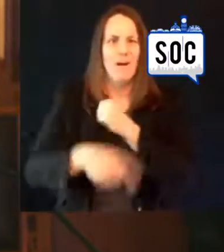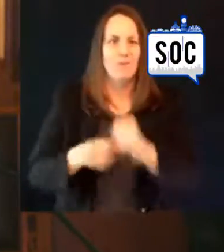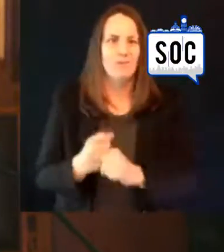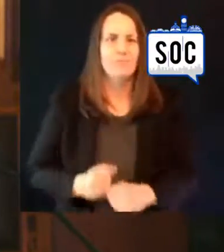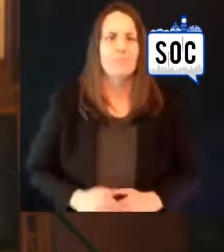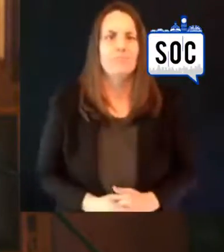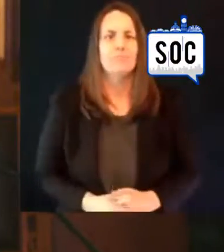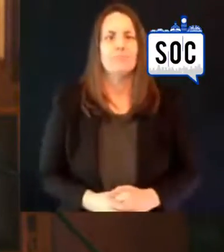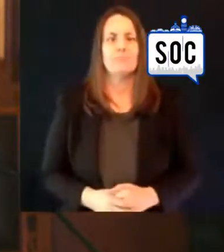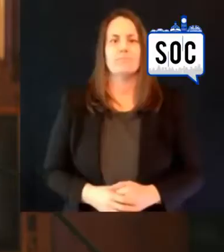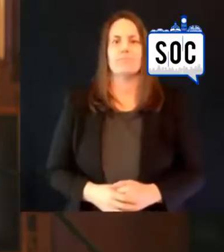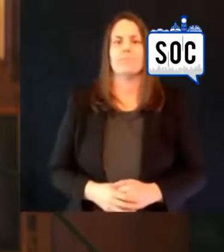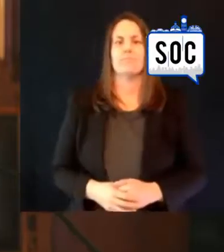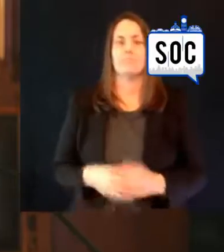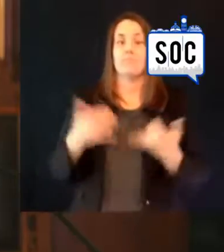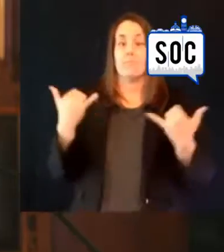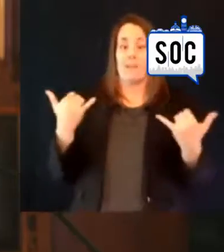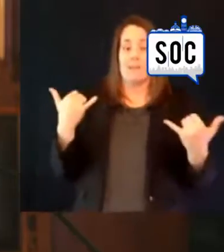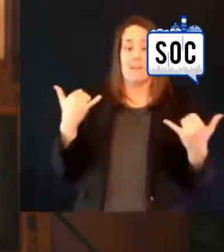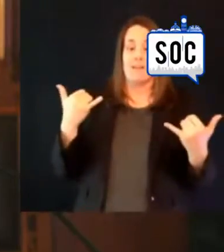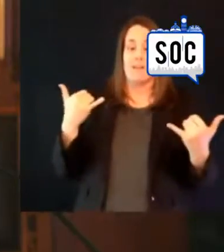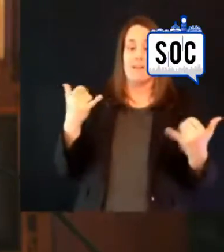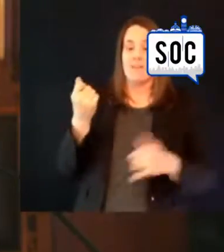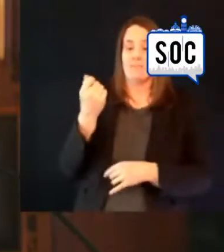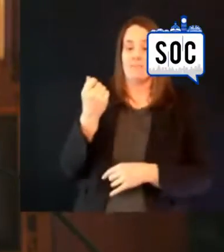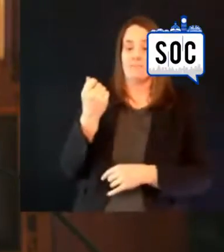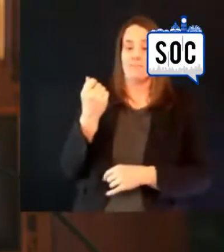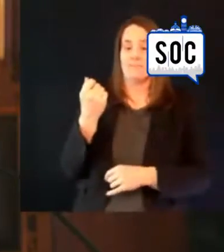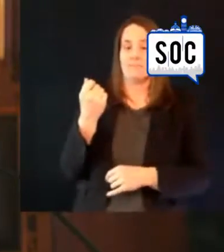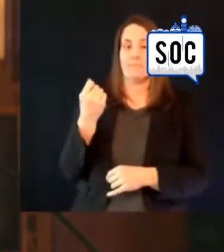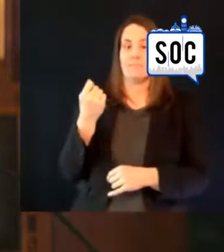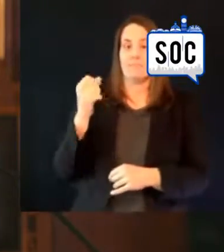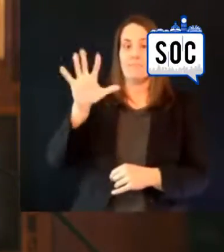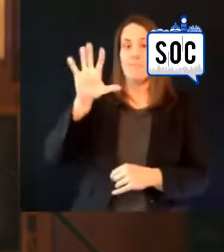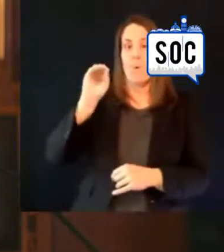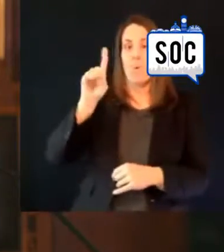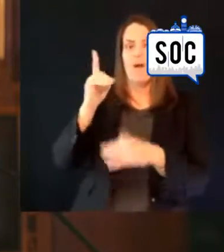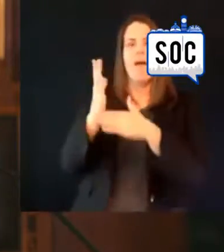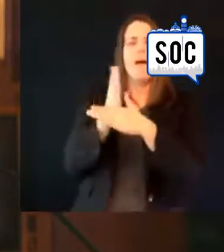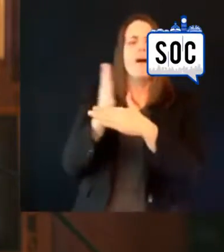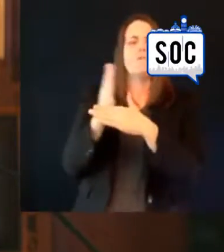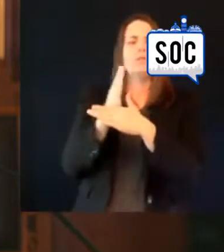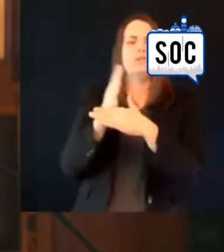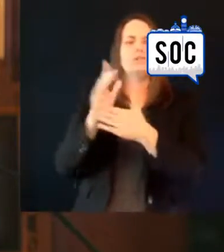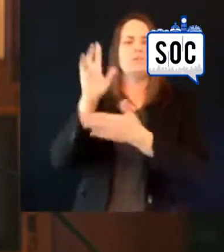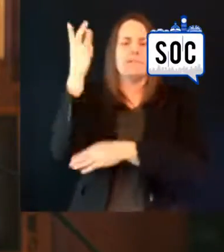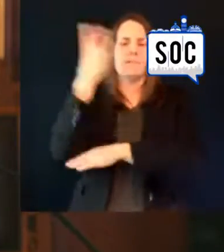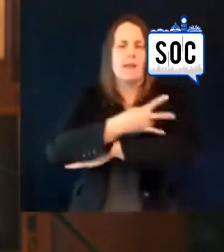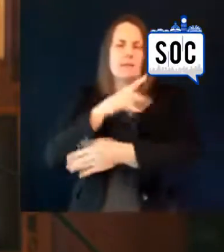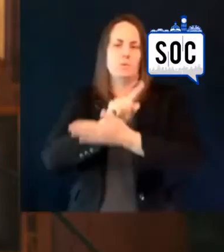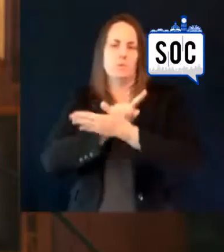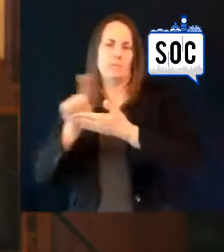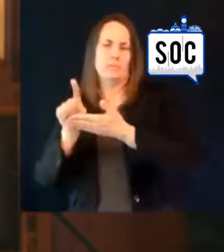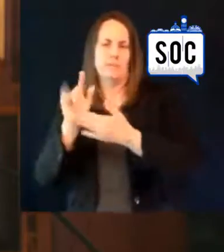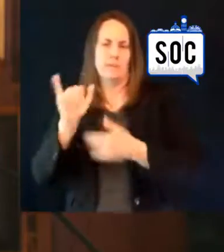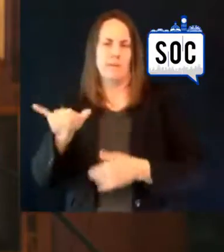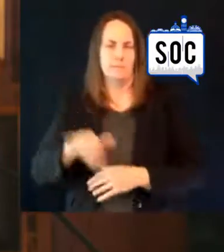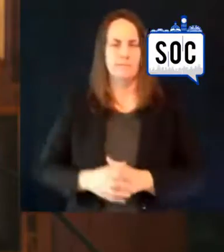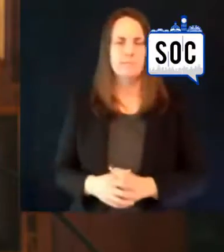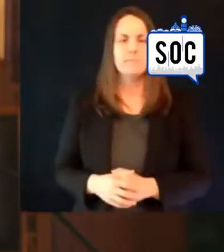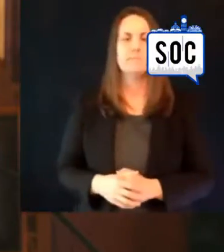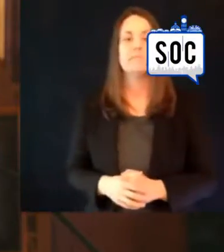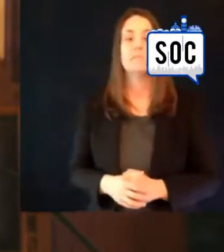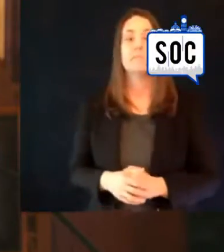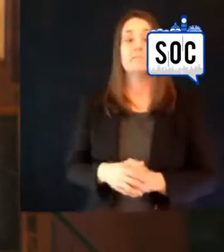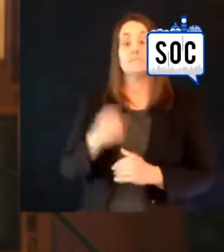cases. We are reporting 11 more deaths, which brings our total number of lives lost to